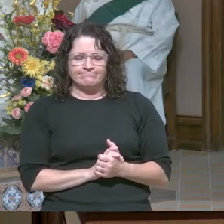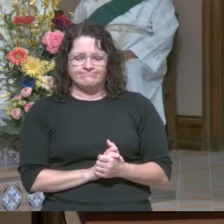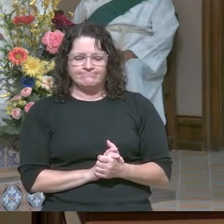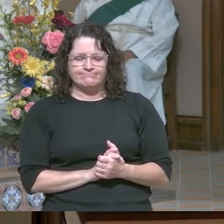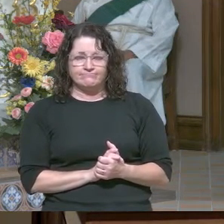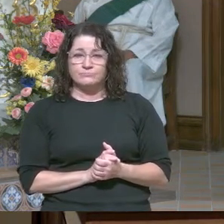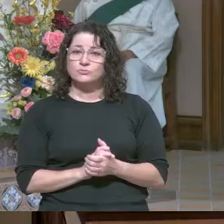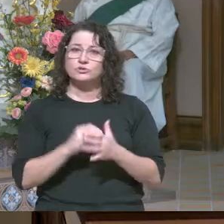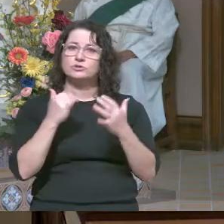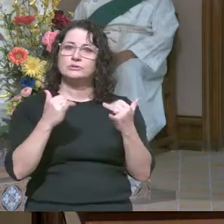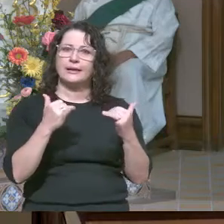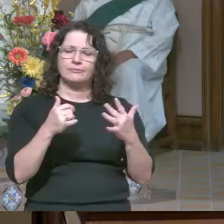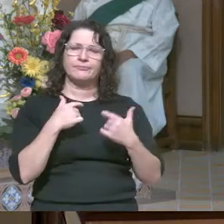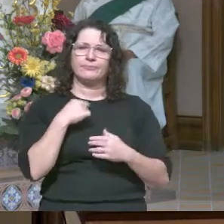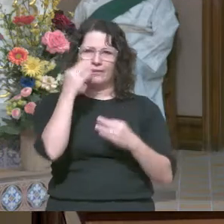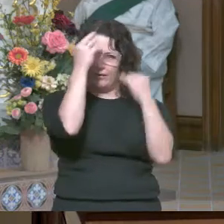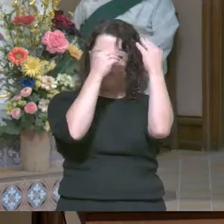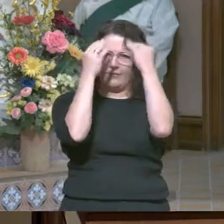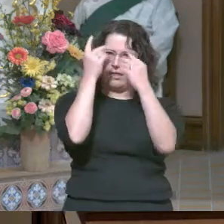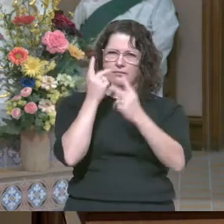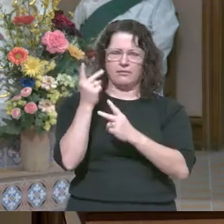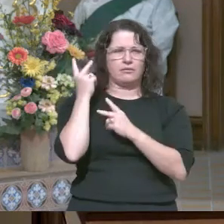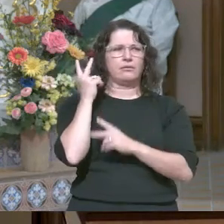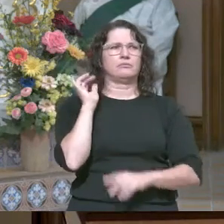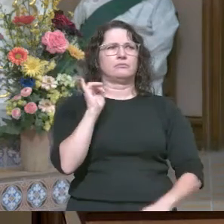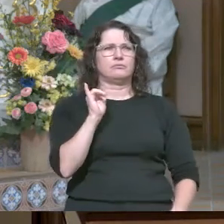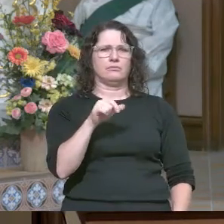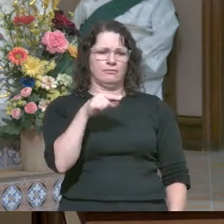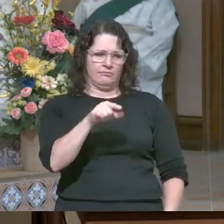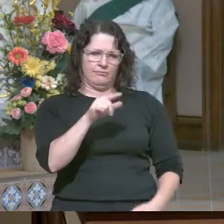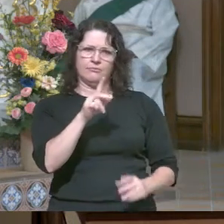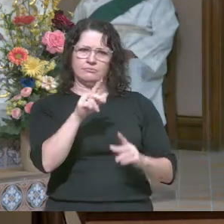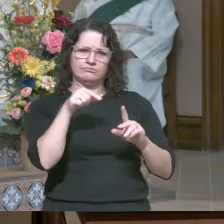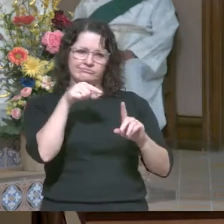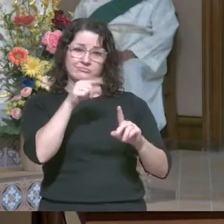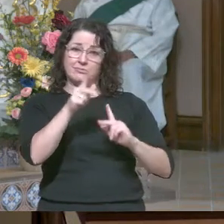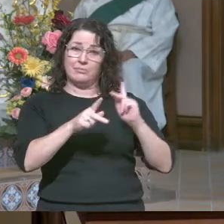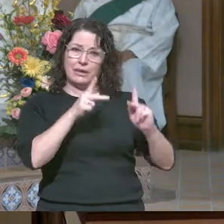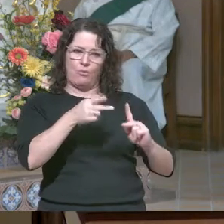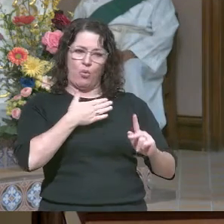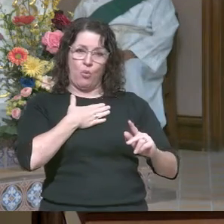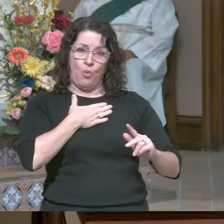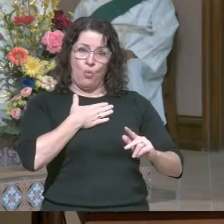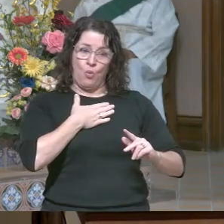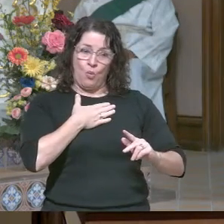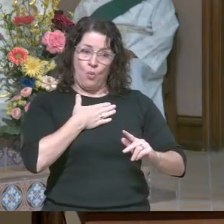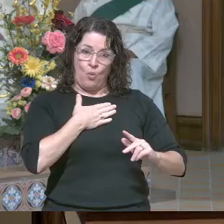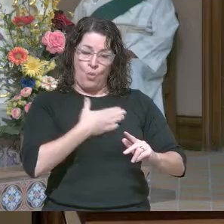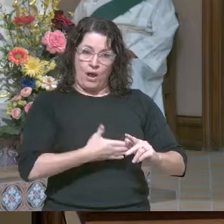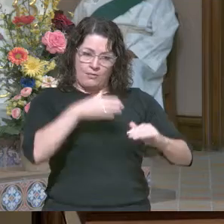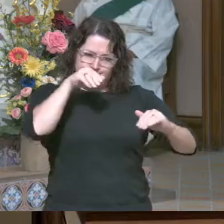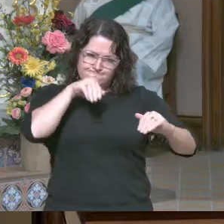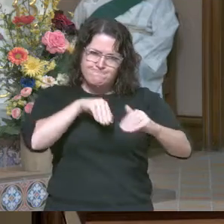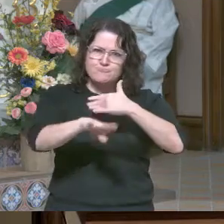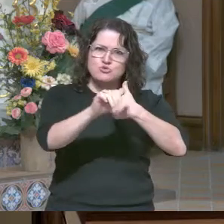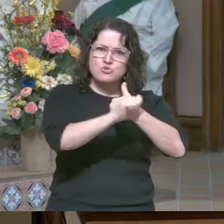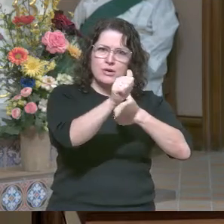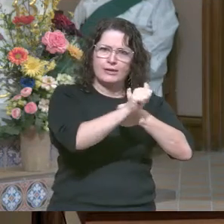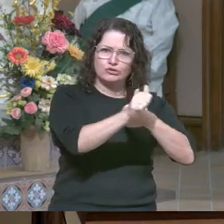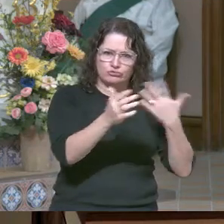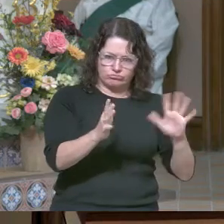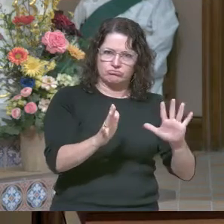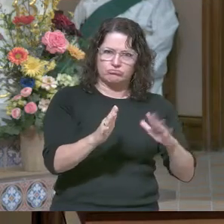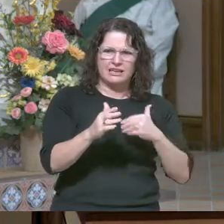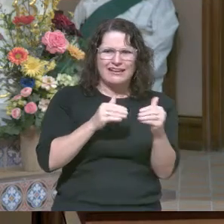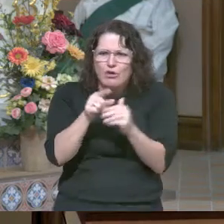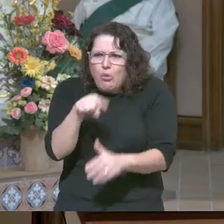as I reflect on that, these people that put themselves in harm's way, for people they didn't even know many times,